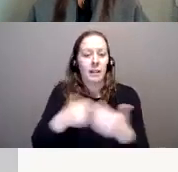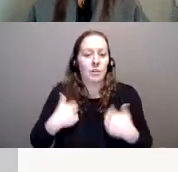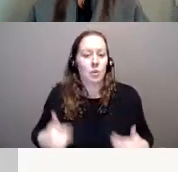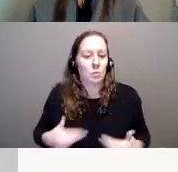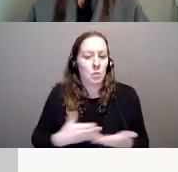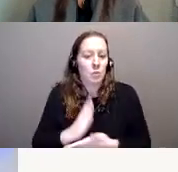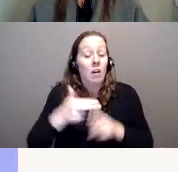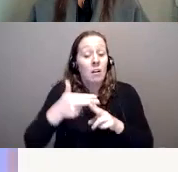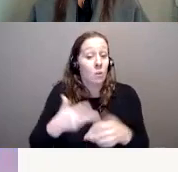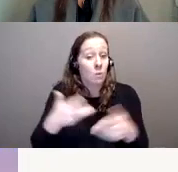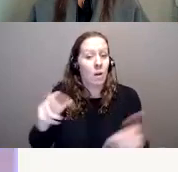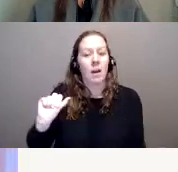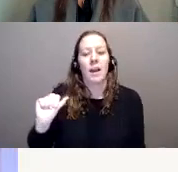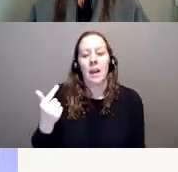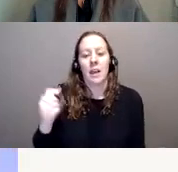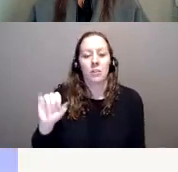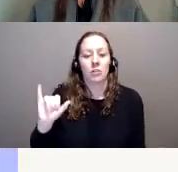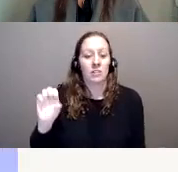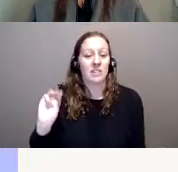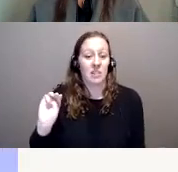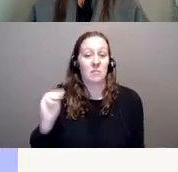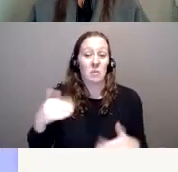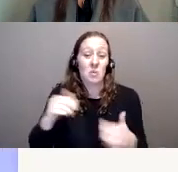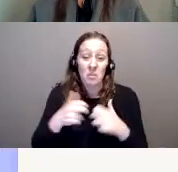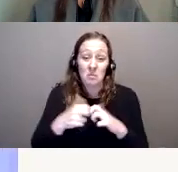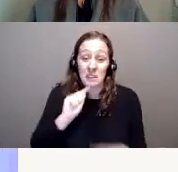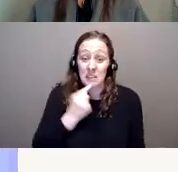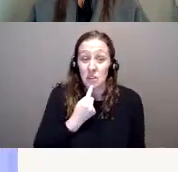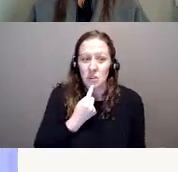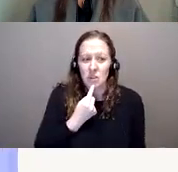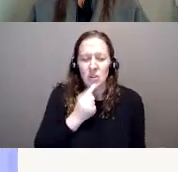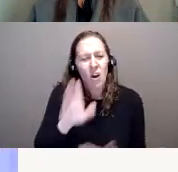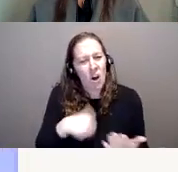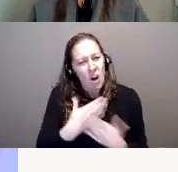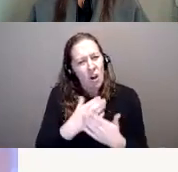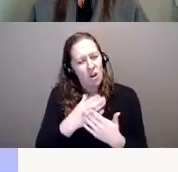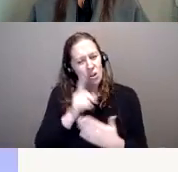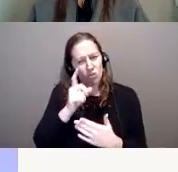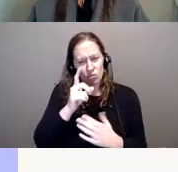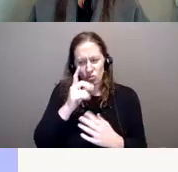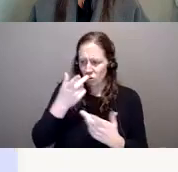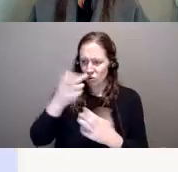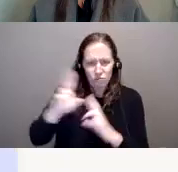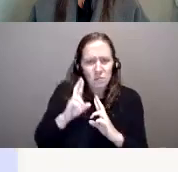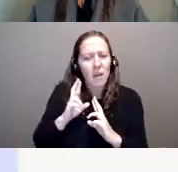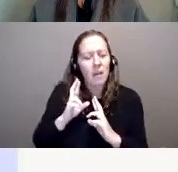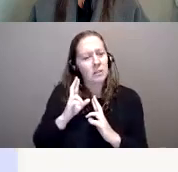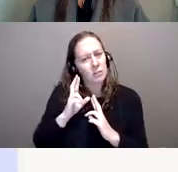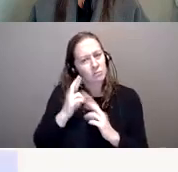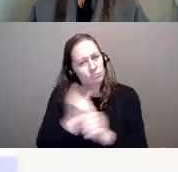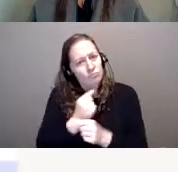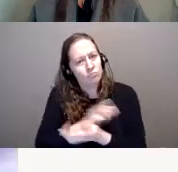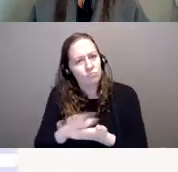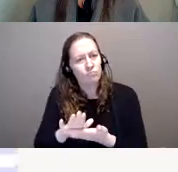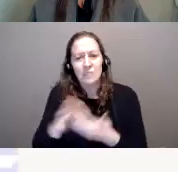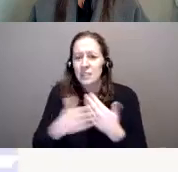problem. We all deserve to be treated with dignity and respect, no matter what your age. Learn more about seniors' rights.